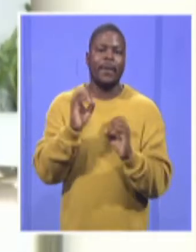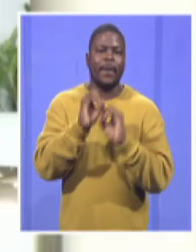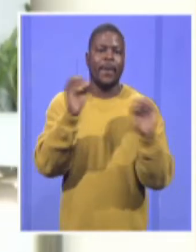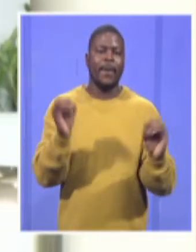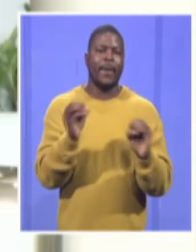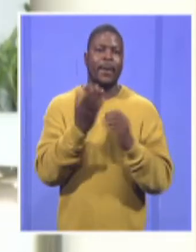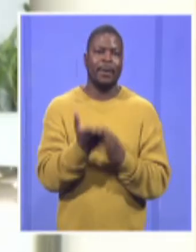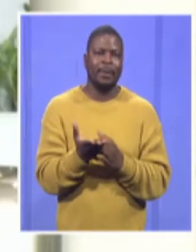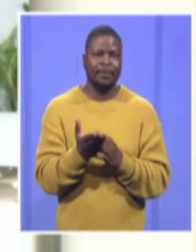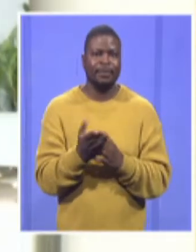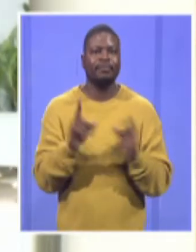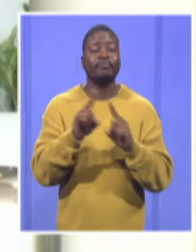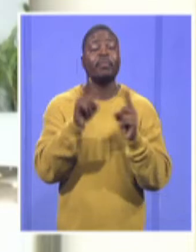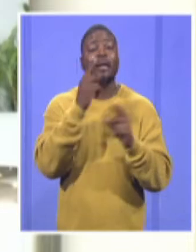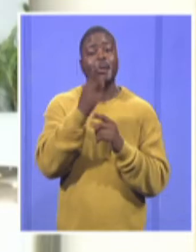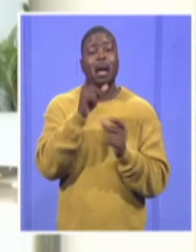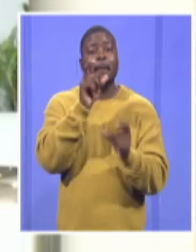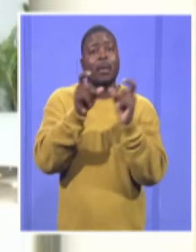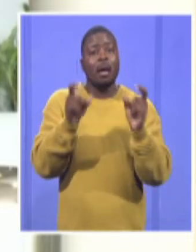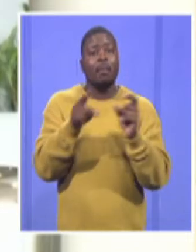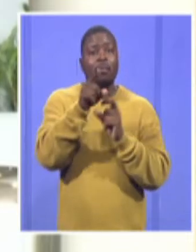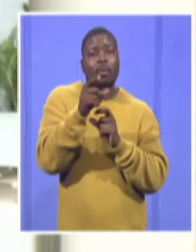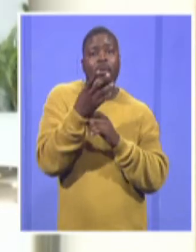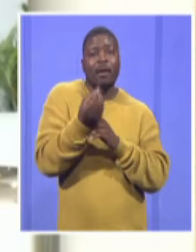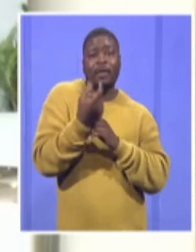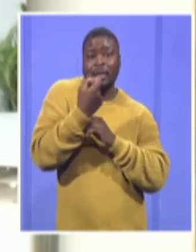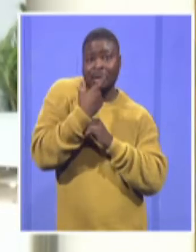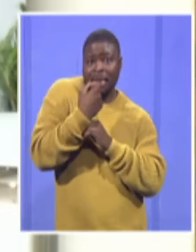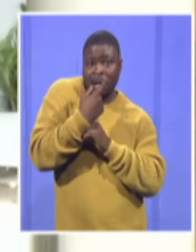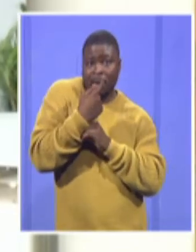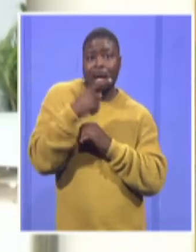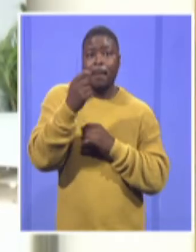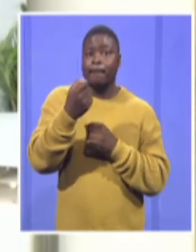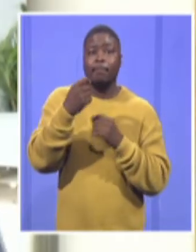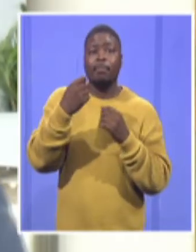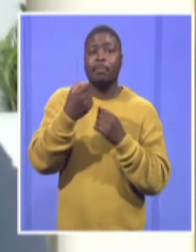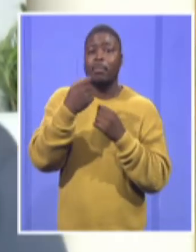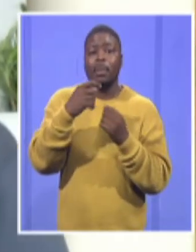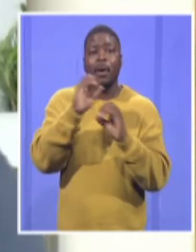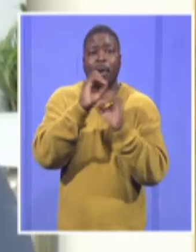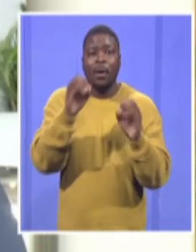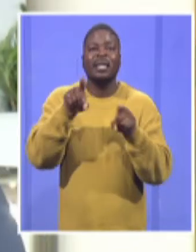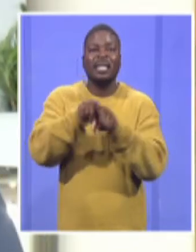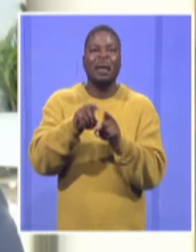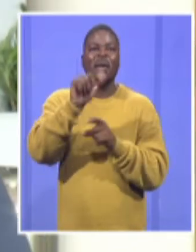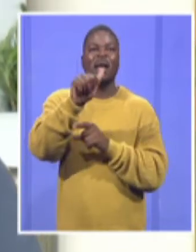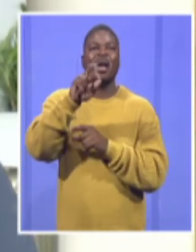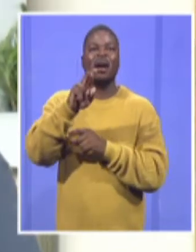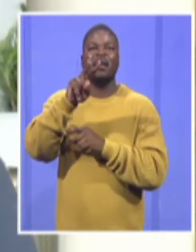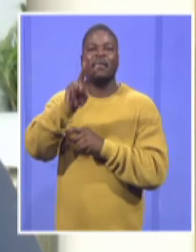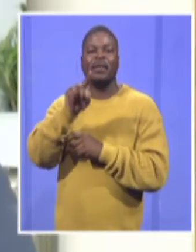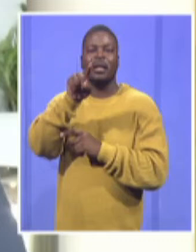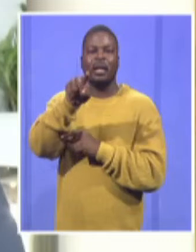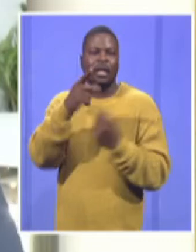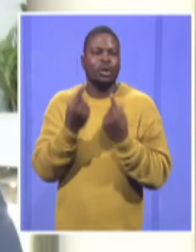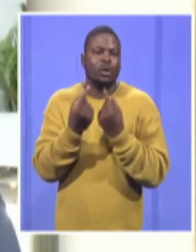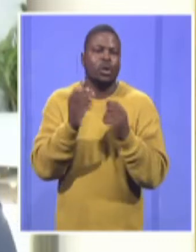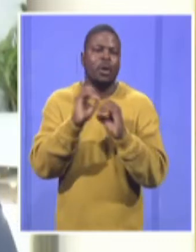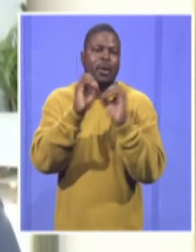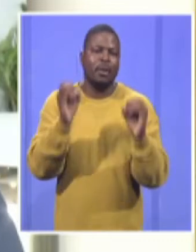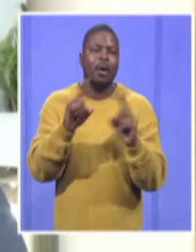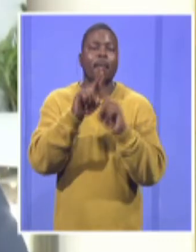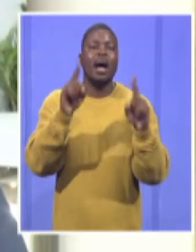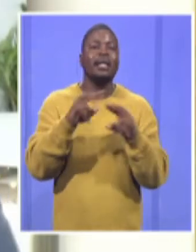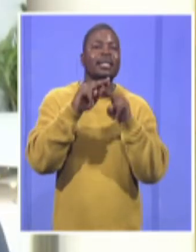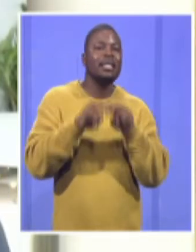sessions for people taking a TB medication and ARVs, which that is what we need, not just to decant medication,